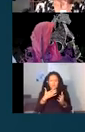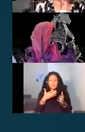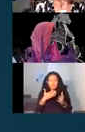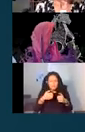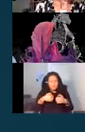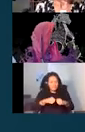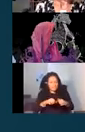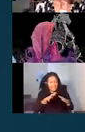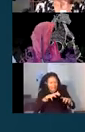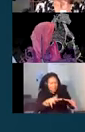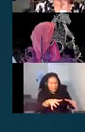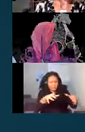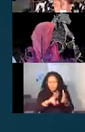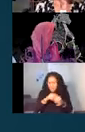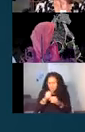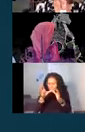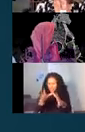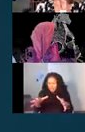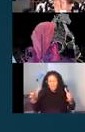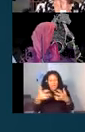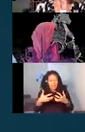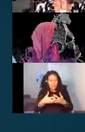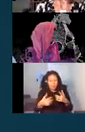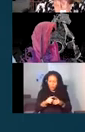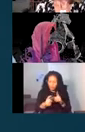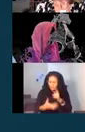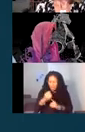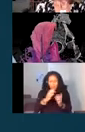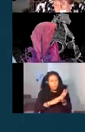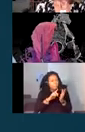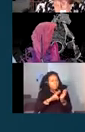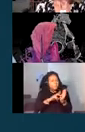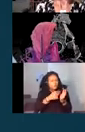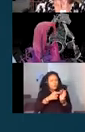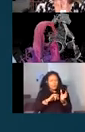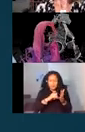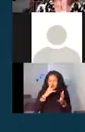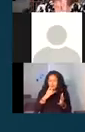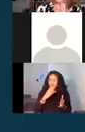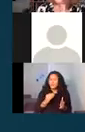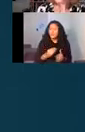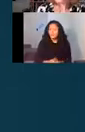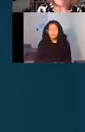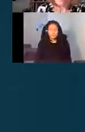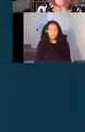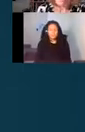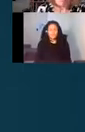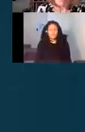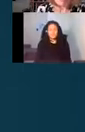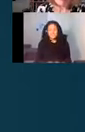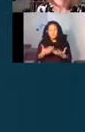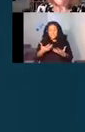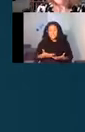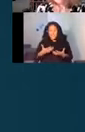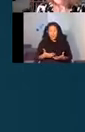our stores of vegetables, and to find out the minerals for our use. Even now,